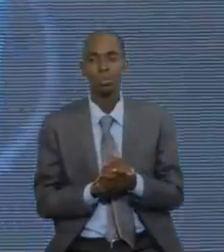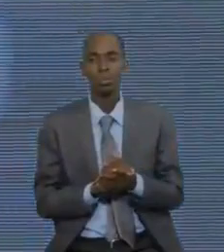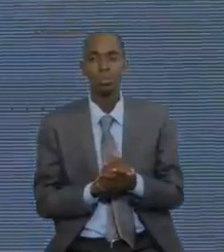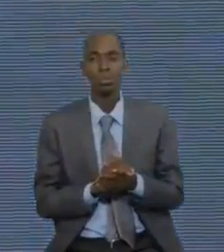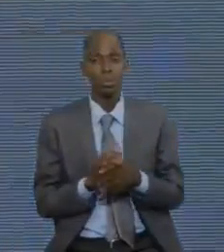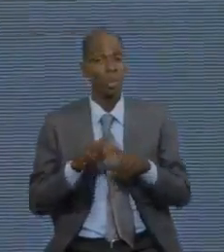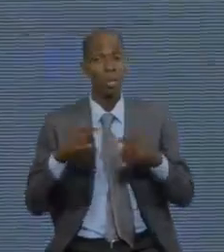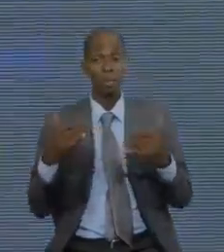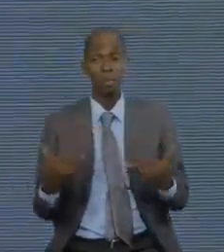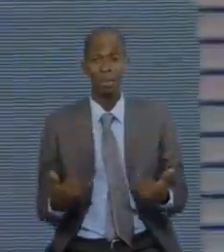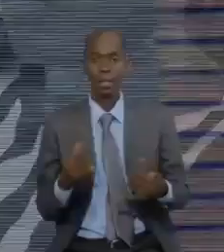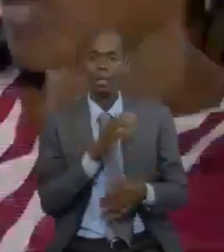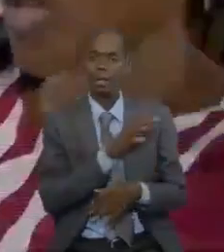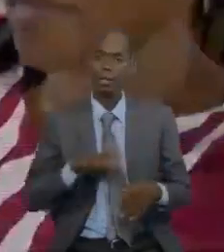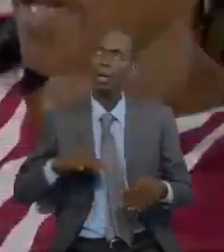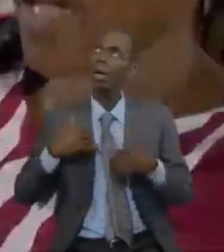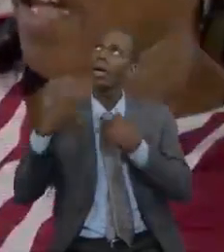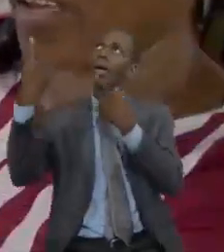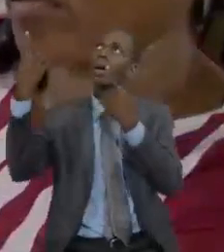But now Christ has come.